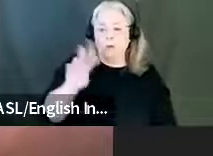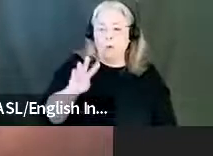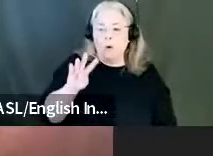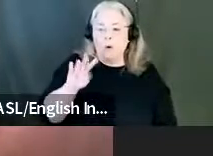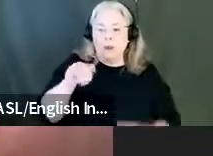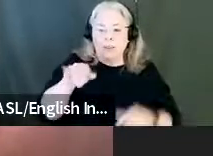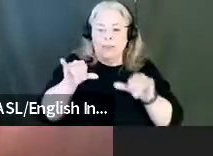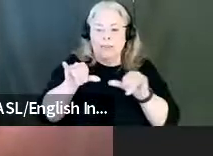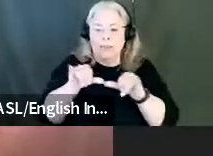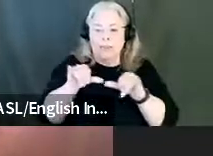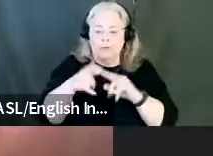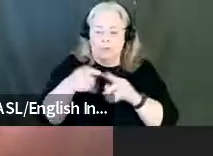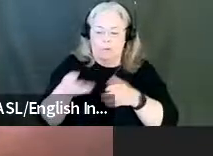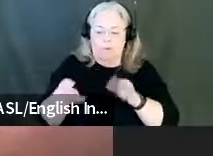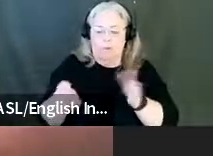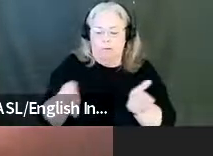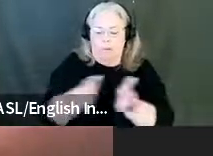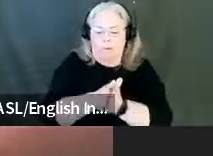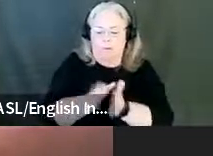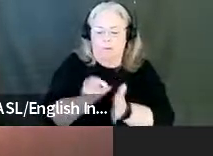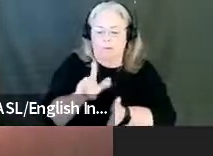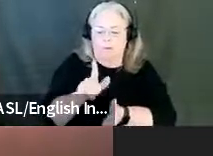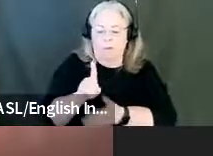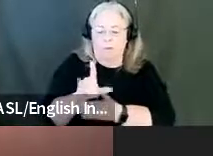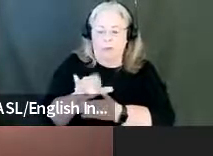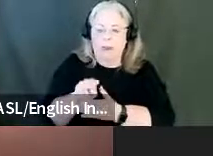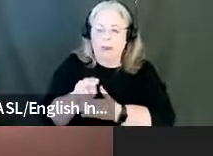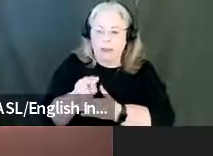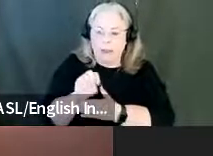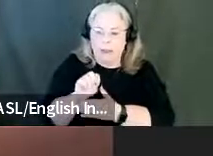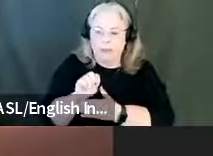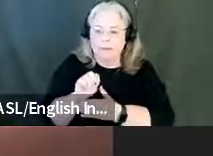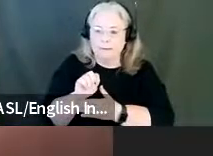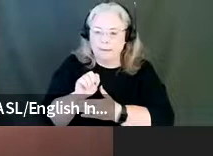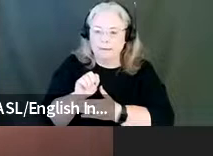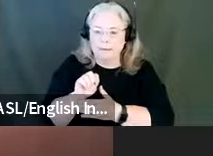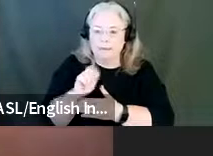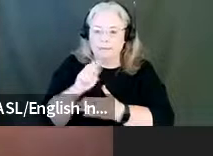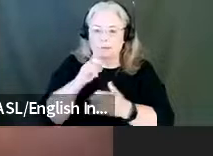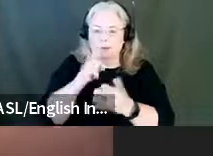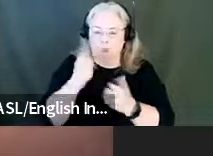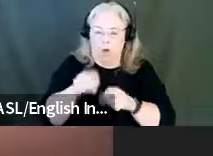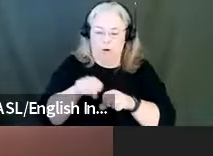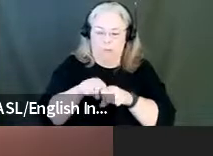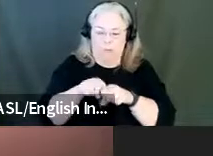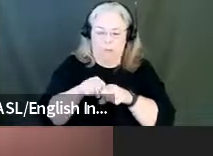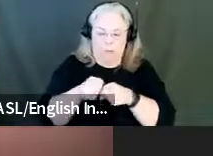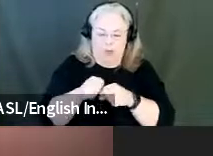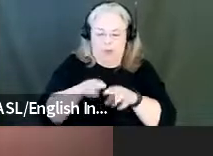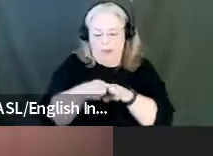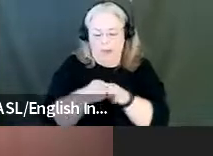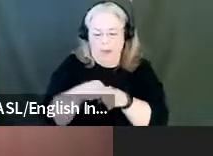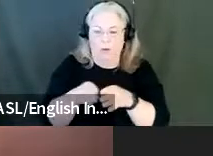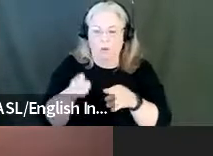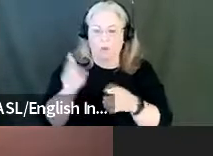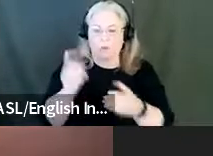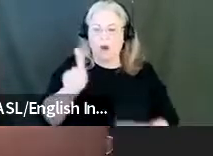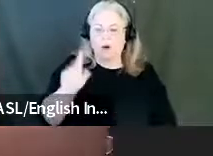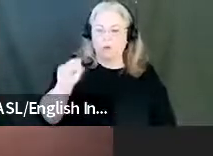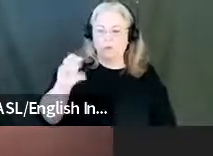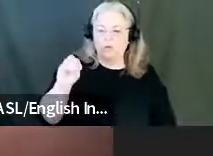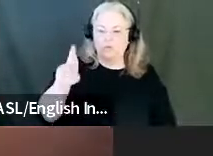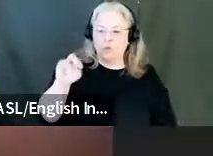from the fold line on both sides. So the first thing we want to do is we want to break along those score